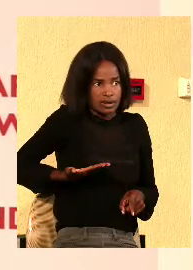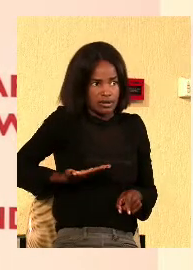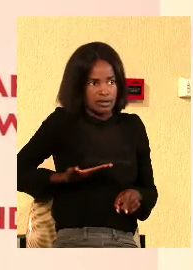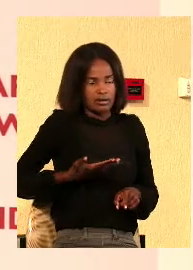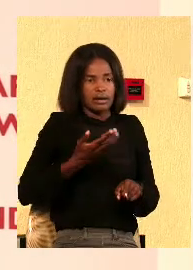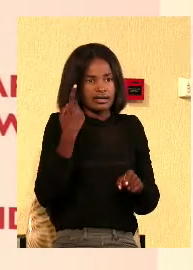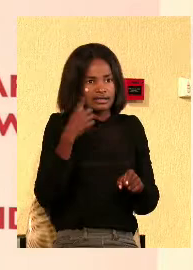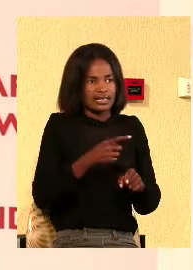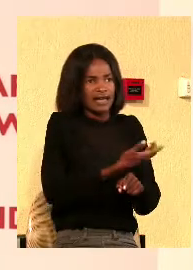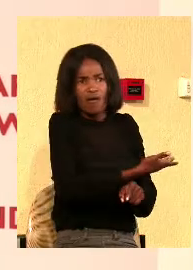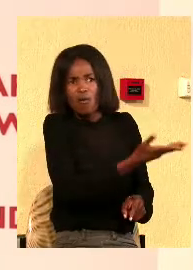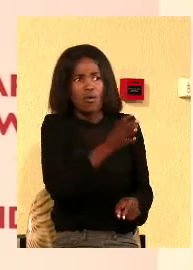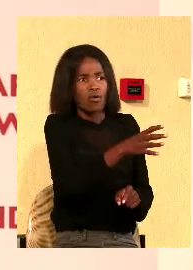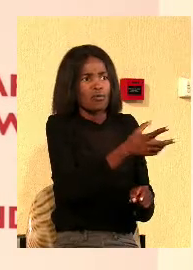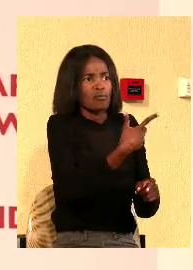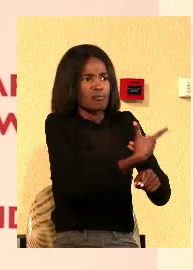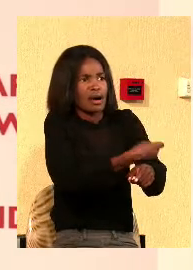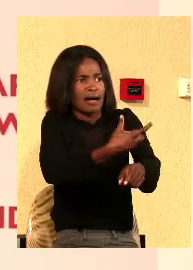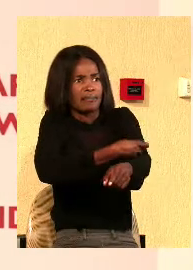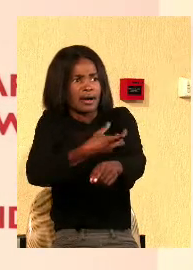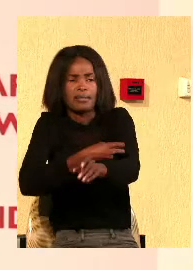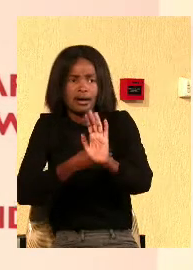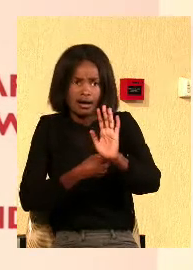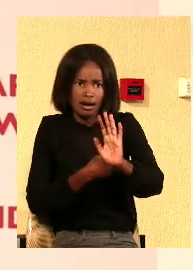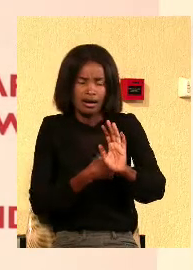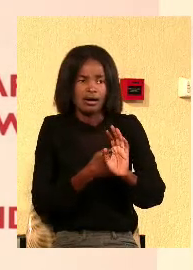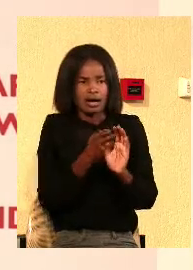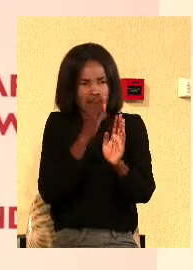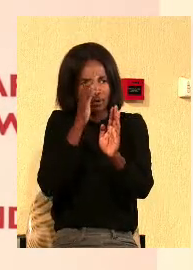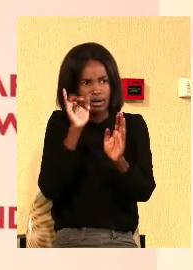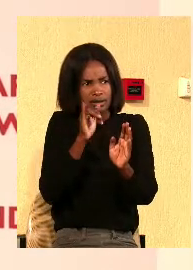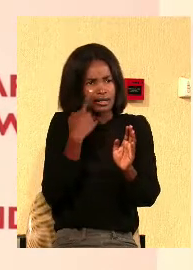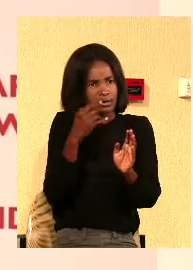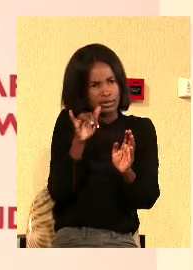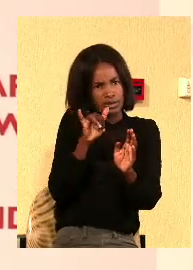way. We haven't really gone as far as